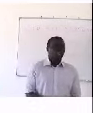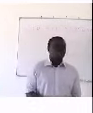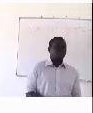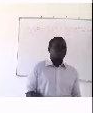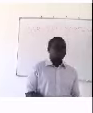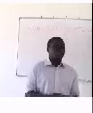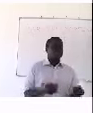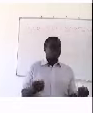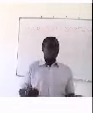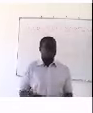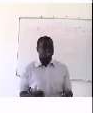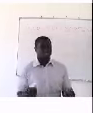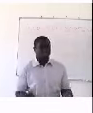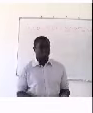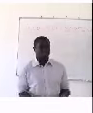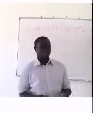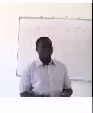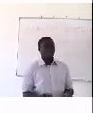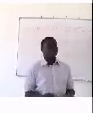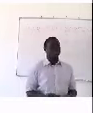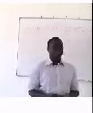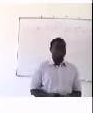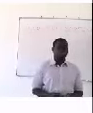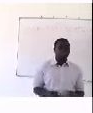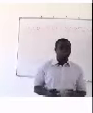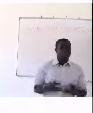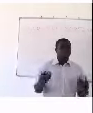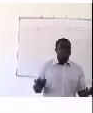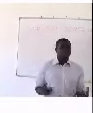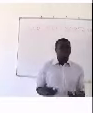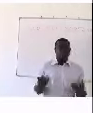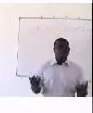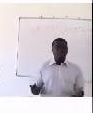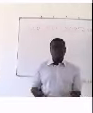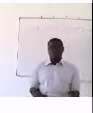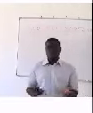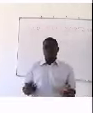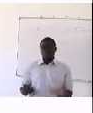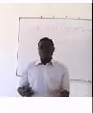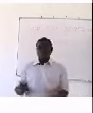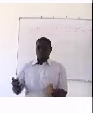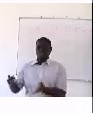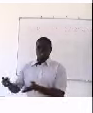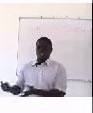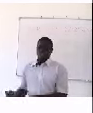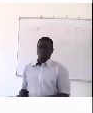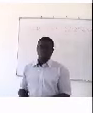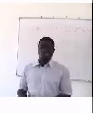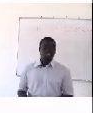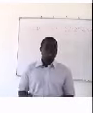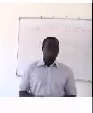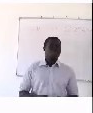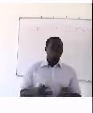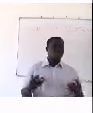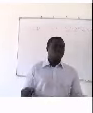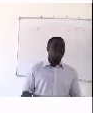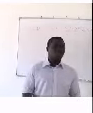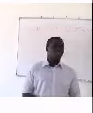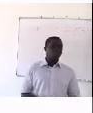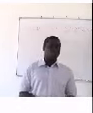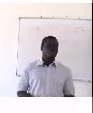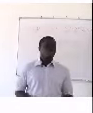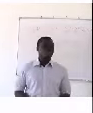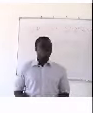particular for a particular thing. And that means that their hypothalamus is very, very active. And they feel, the way they